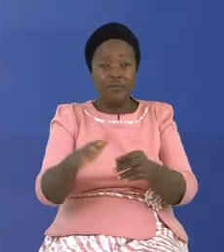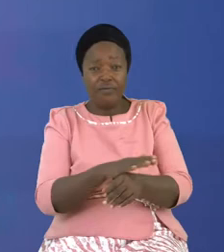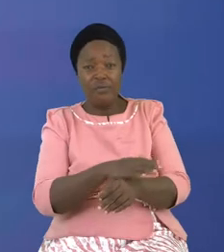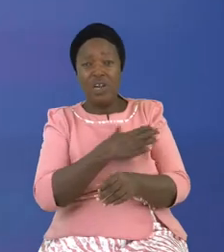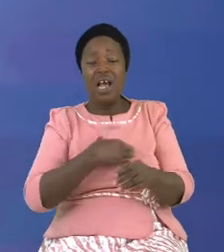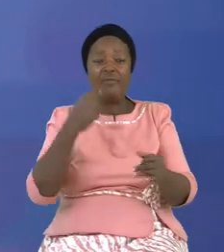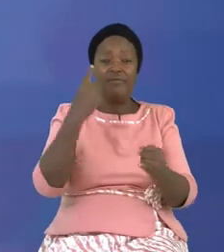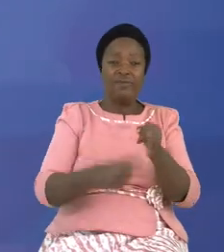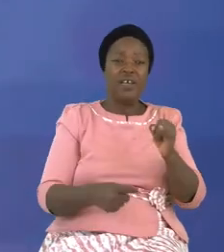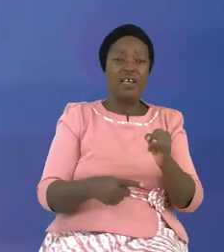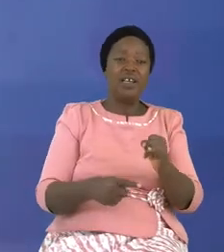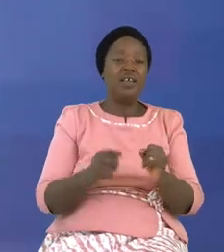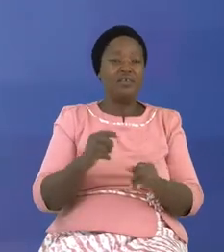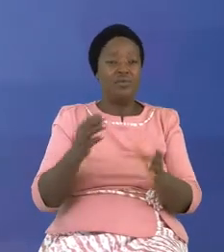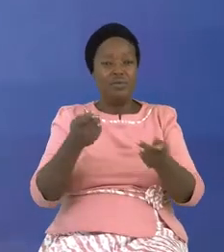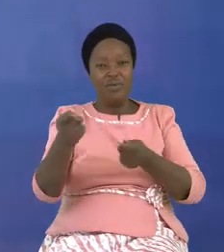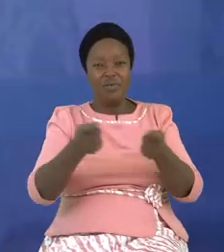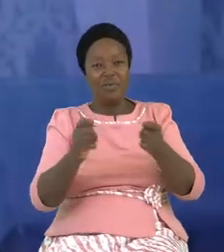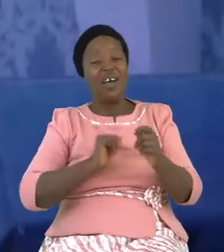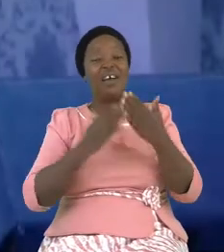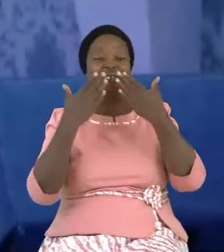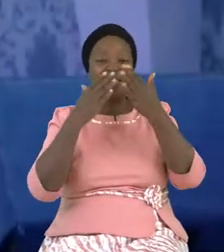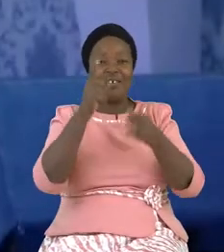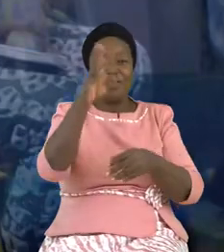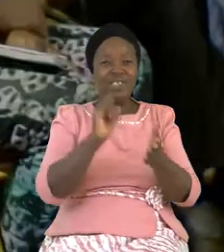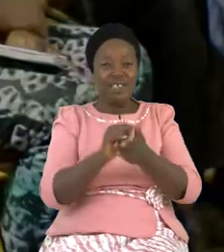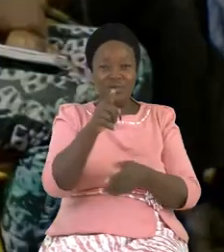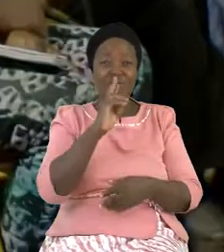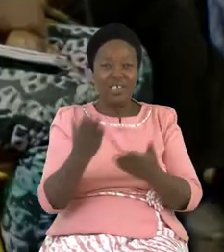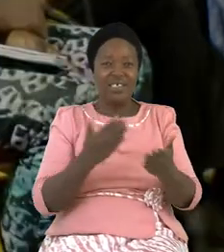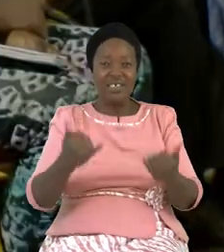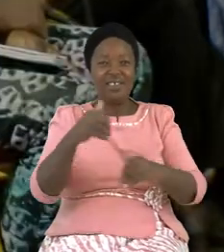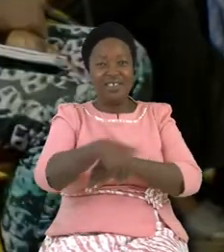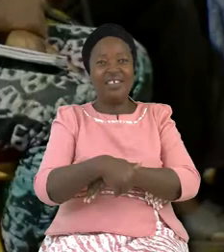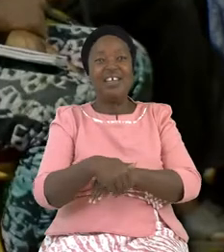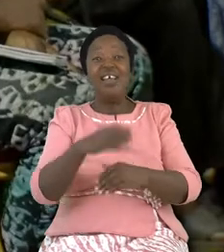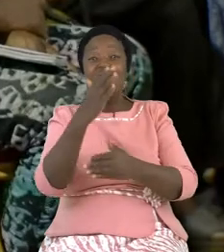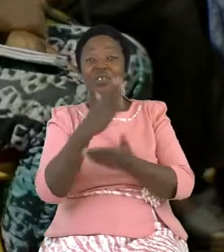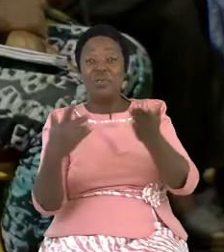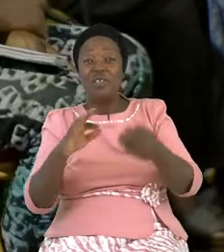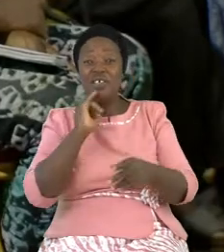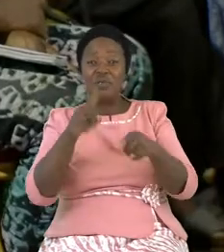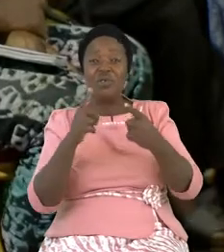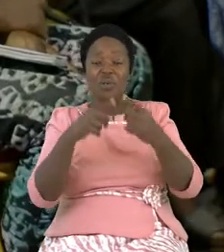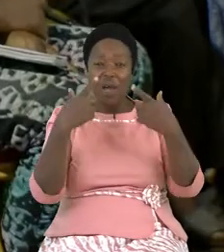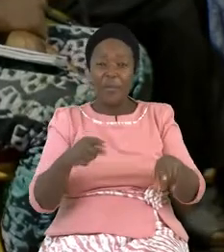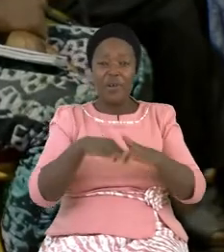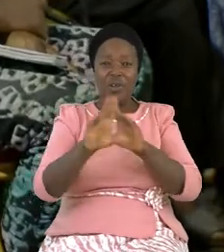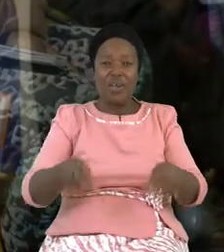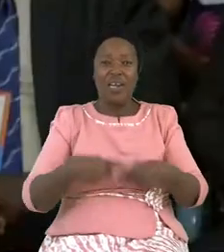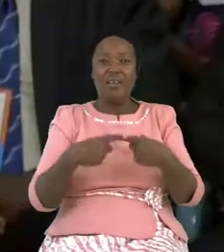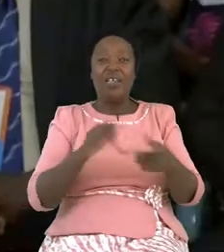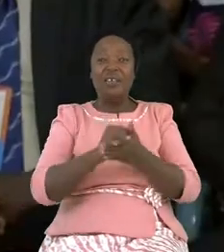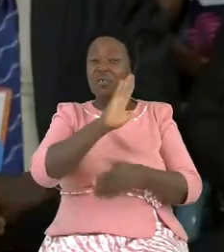final dominion. I thank God you are here tonight. Something is going to happen in your life